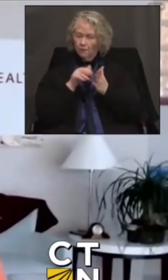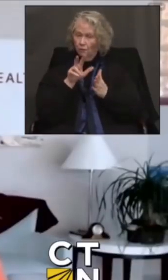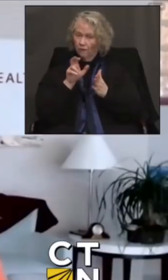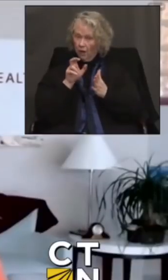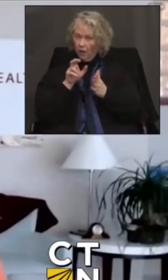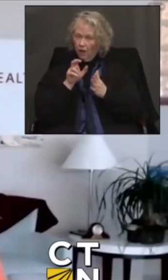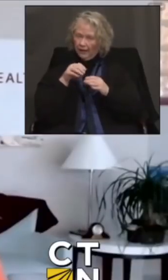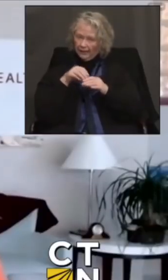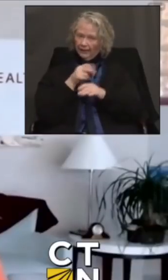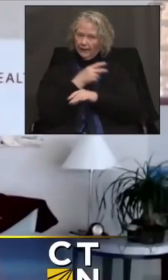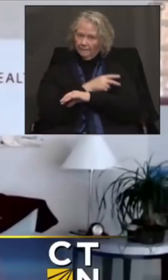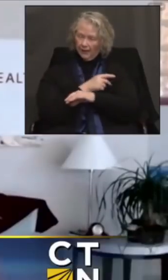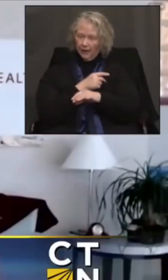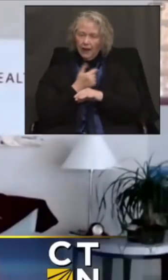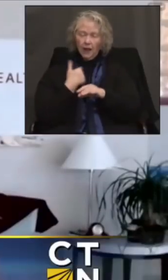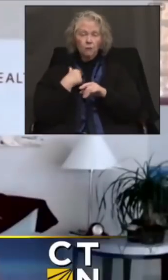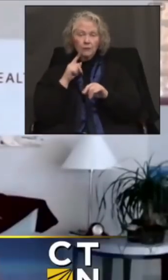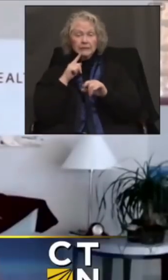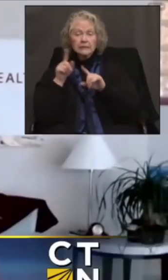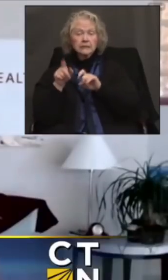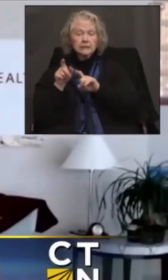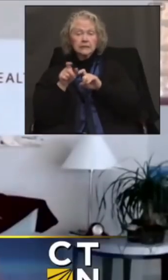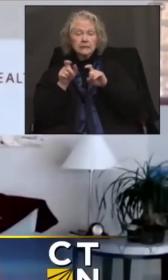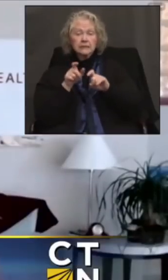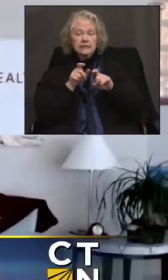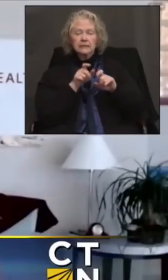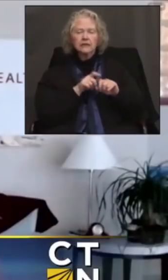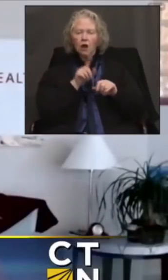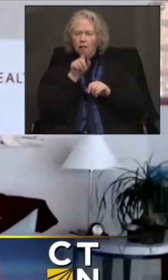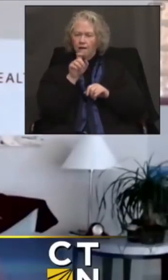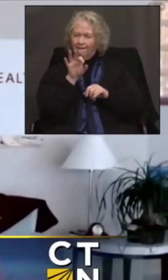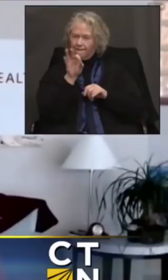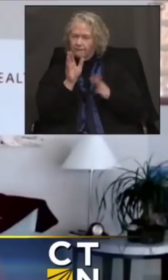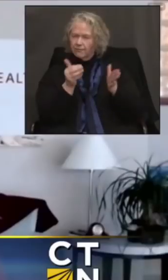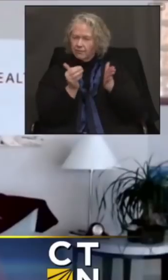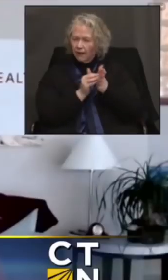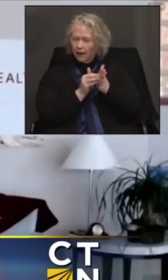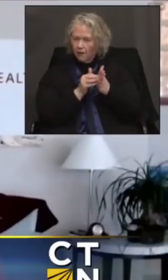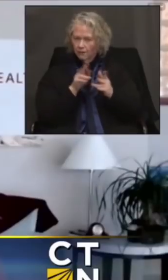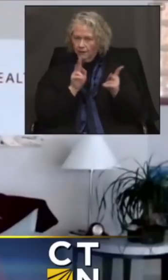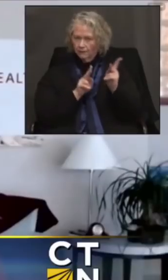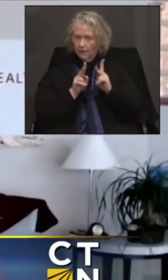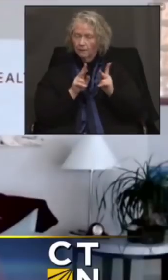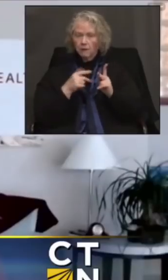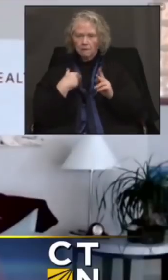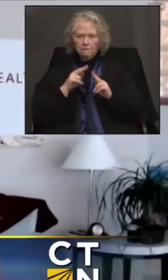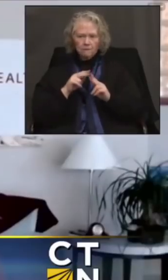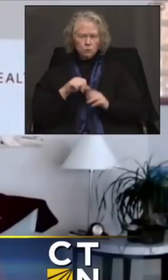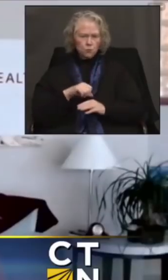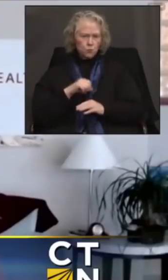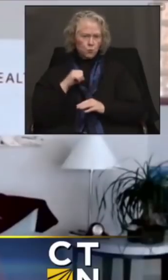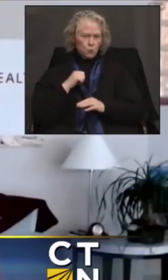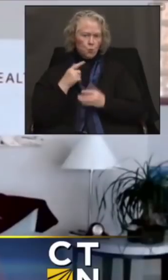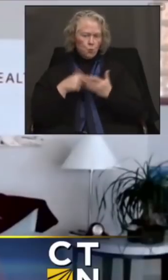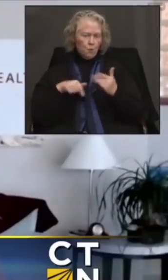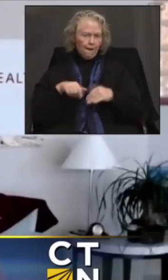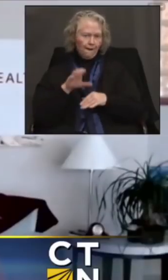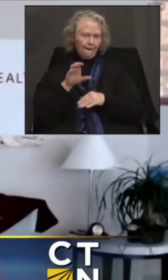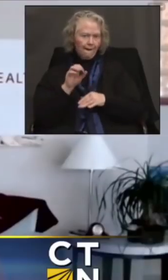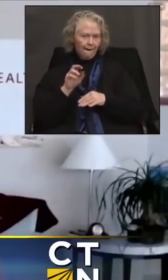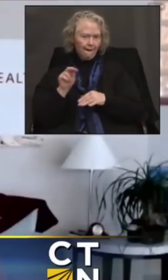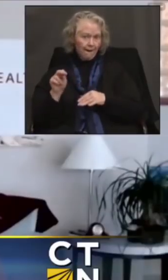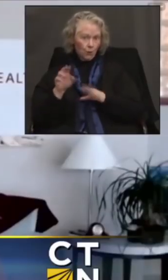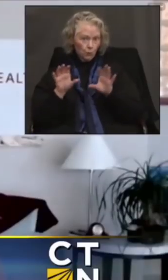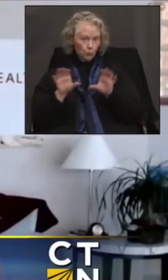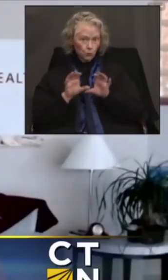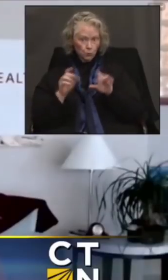tested 190,000 individuals. I'm really proud of how Connecticut has fared during this pandemic,